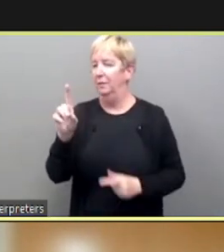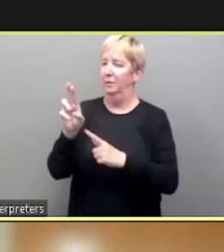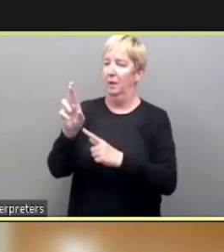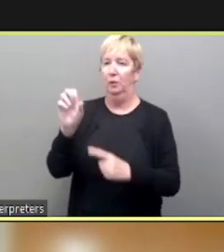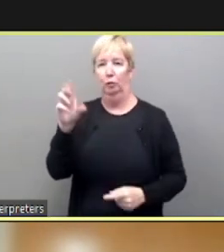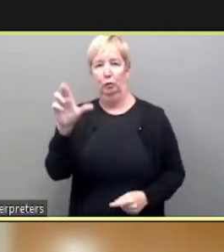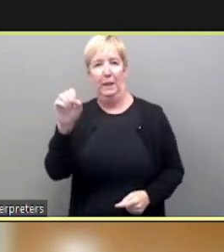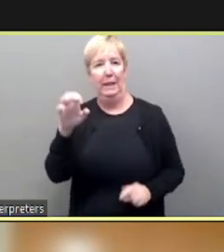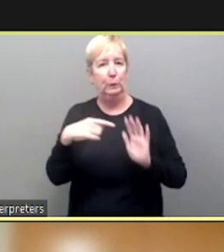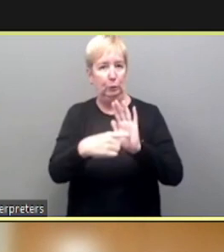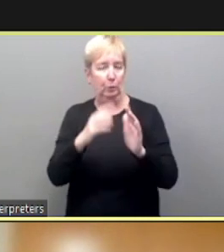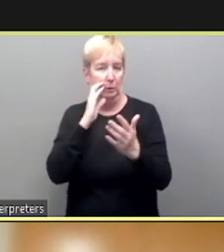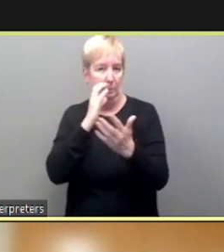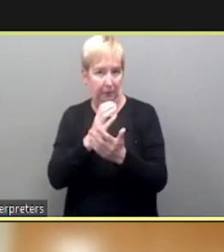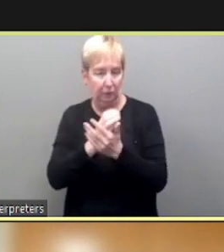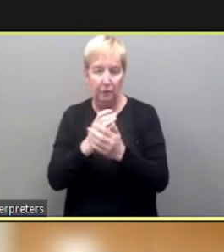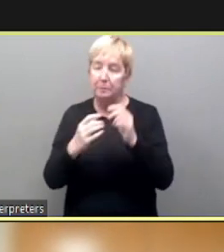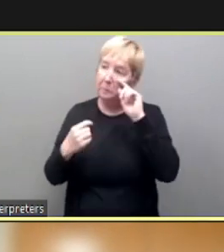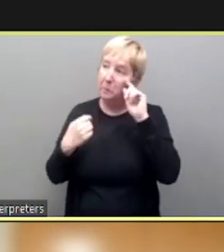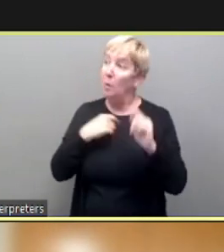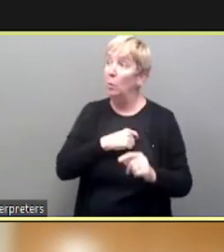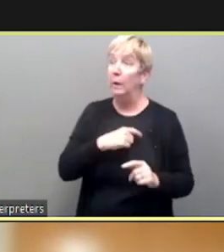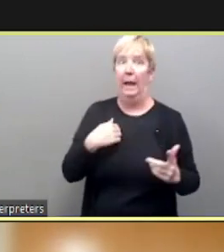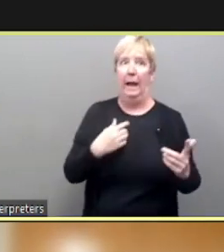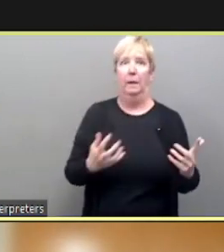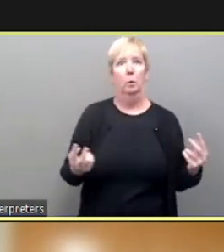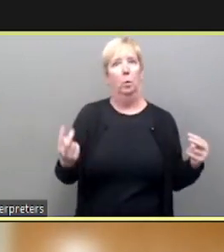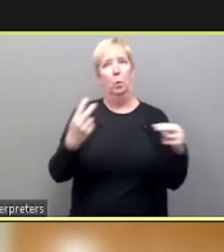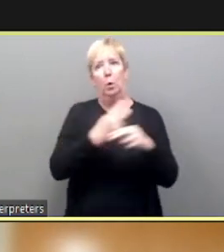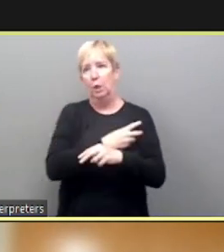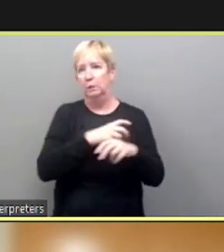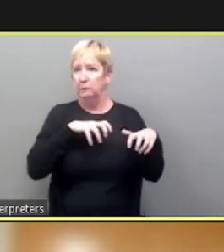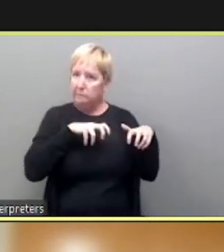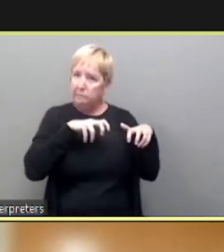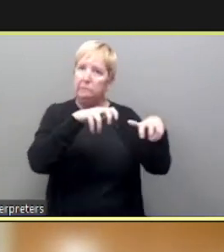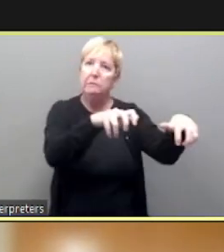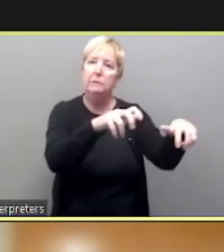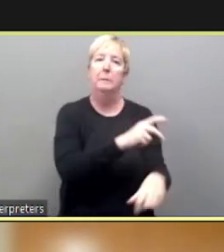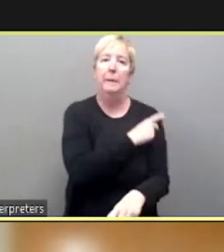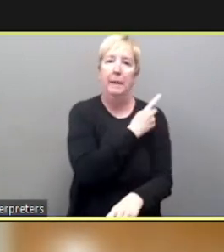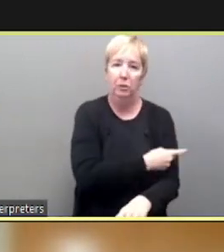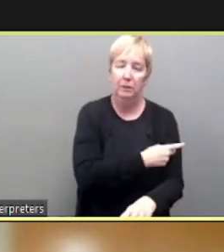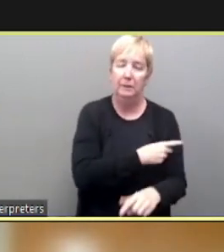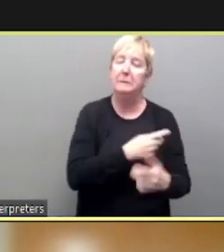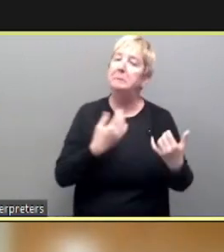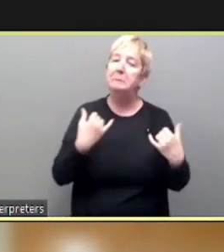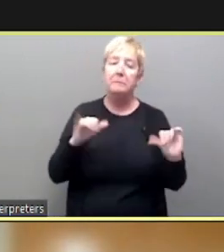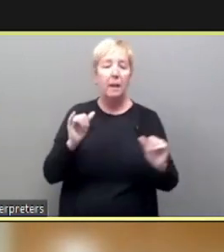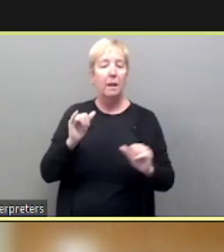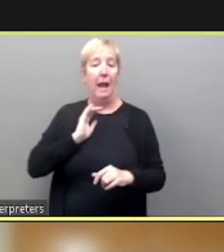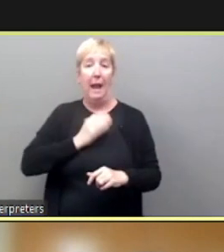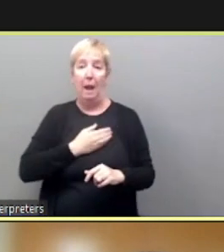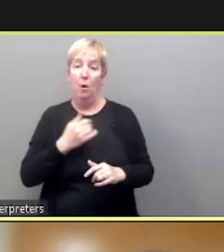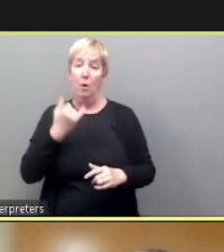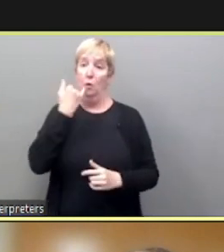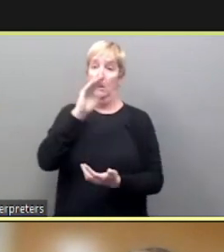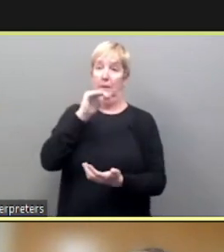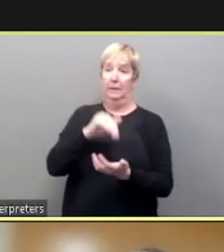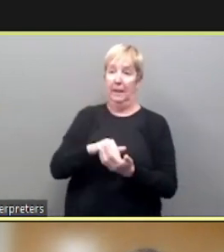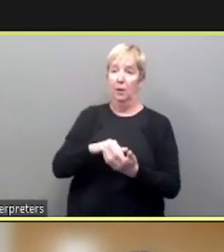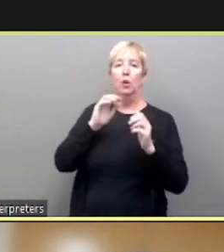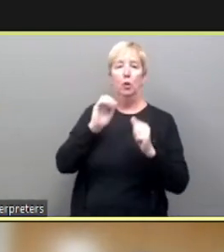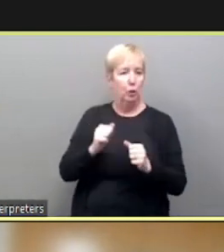many, many more COVID patients than we have now. The call center was always able to place the ICU level